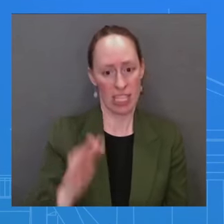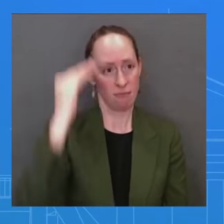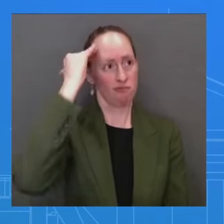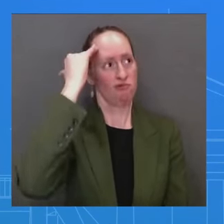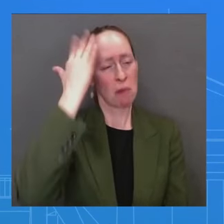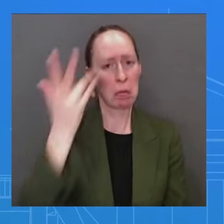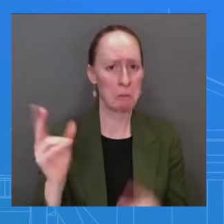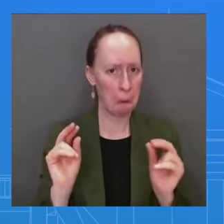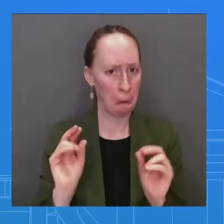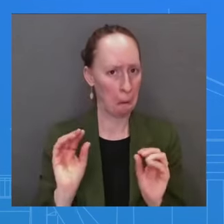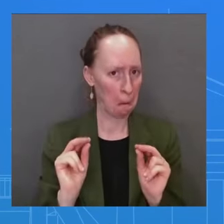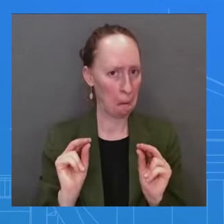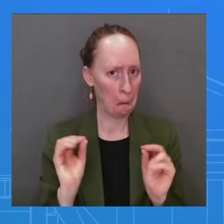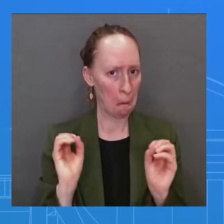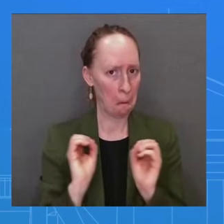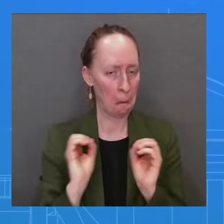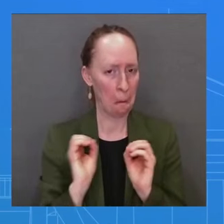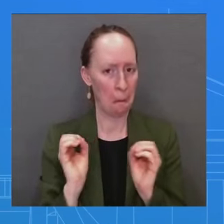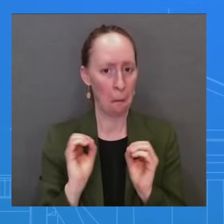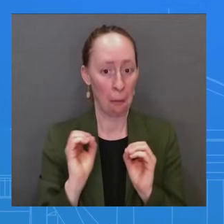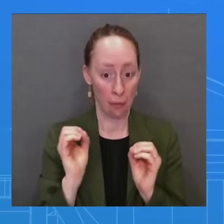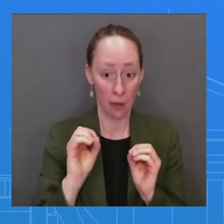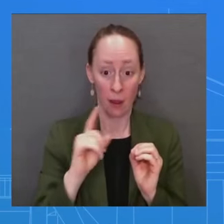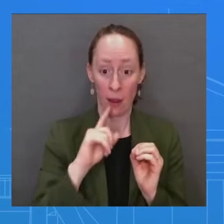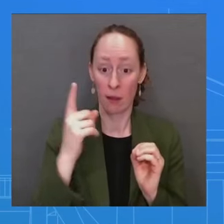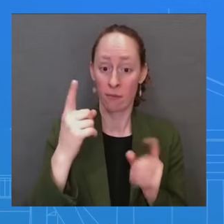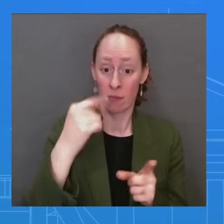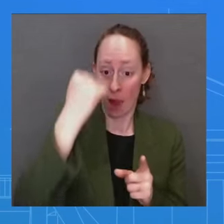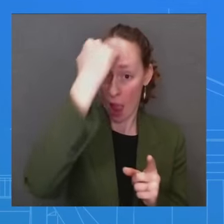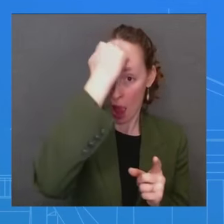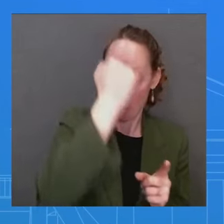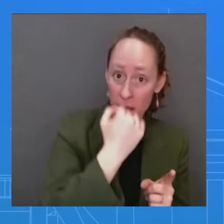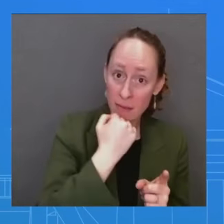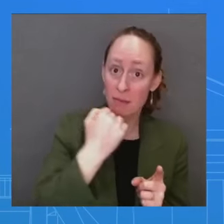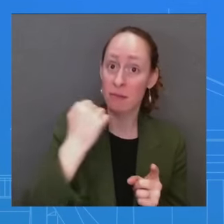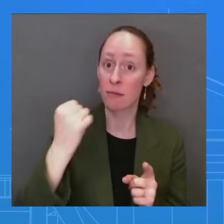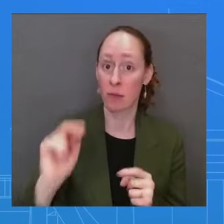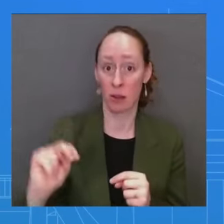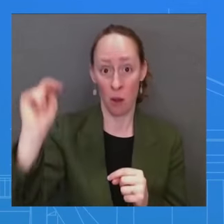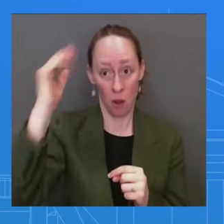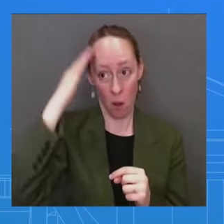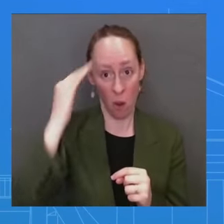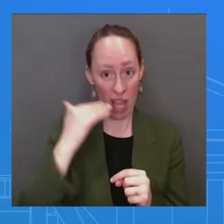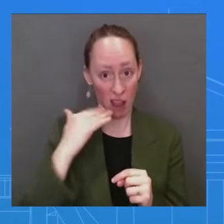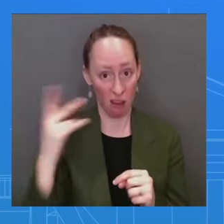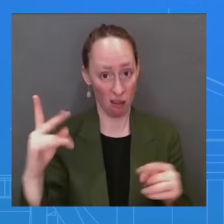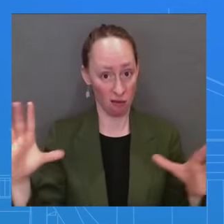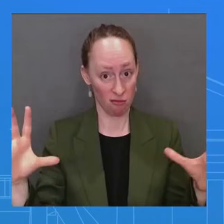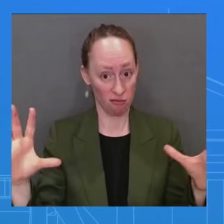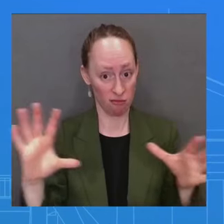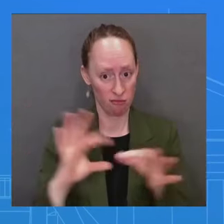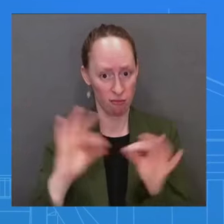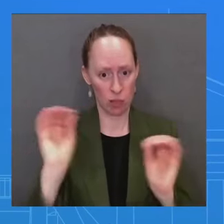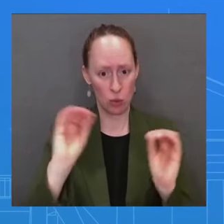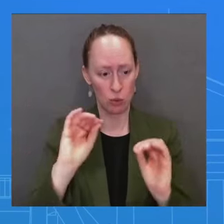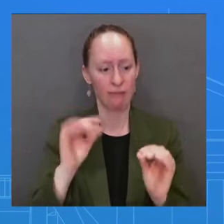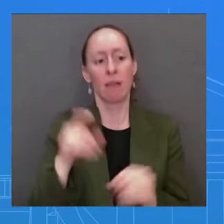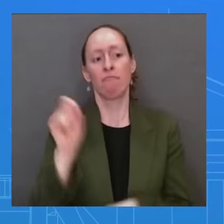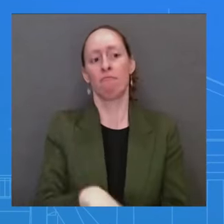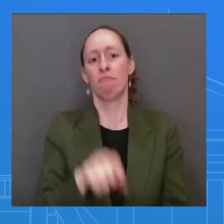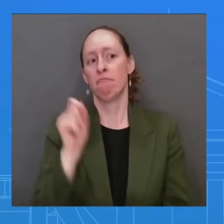cooperation militarily between Hamas and North Korea. I just don't have anything to verify that. We have talked a long time about